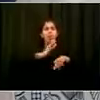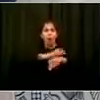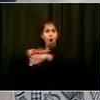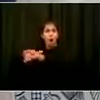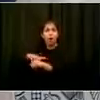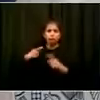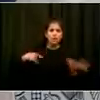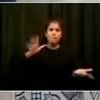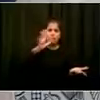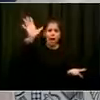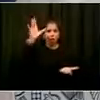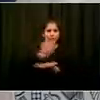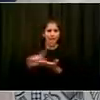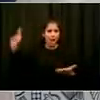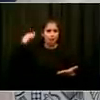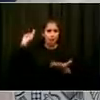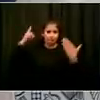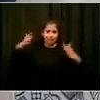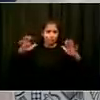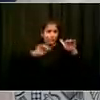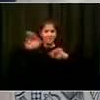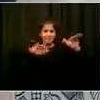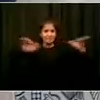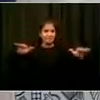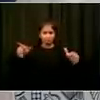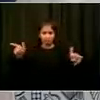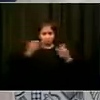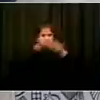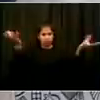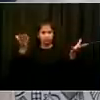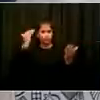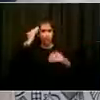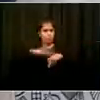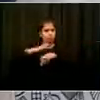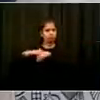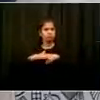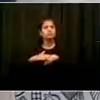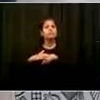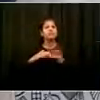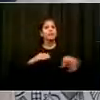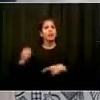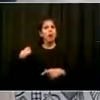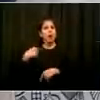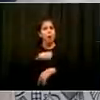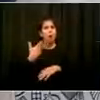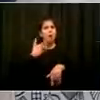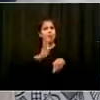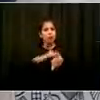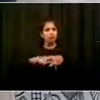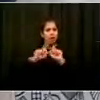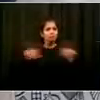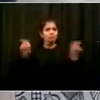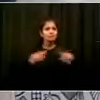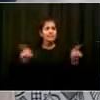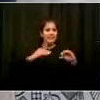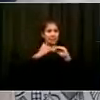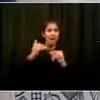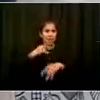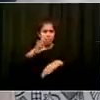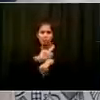for the next day. And I'm not saying that with anything but sorrow and understanding that it's a burden for parents. But